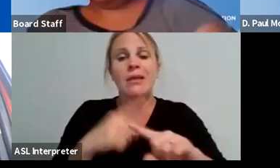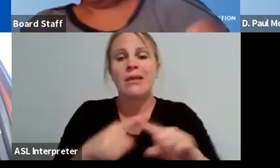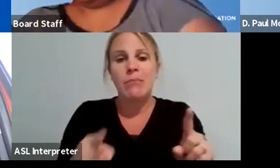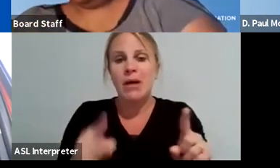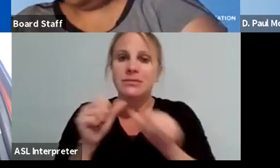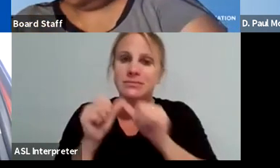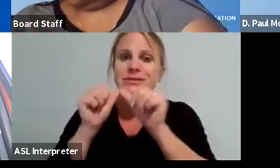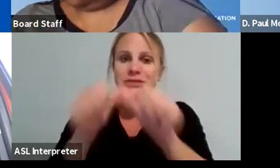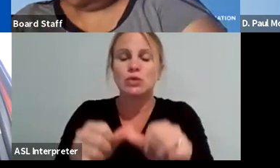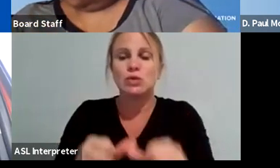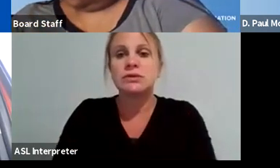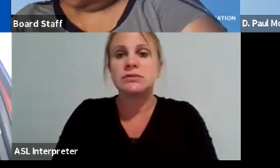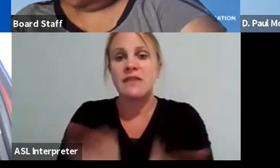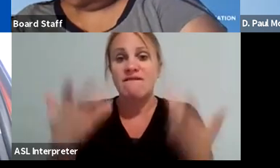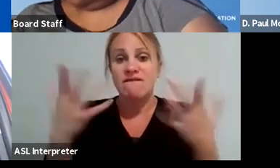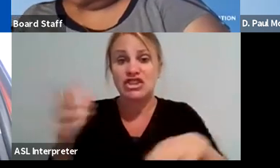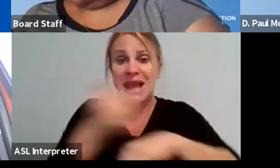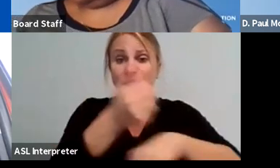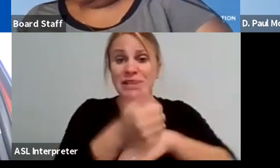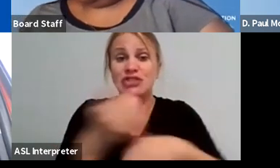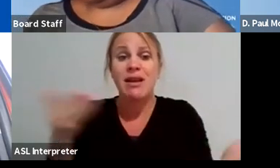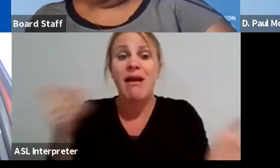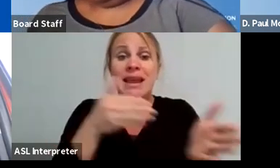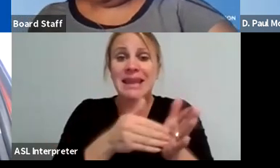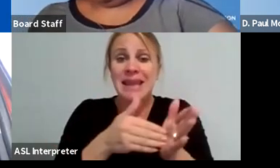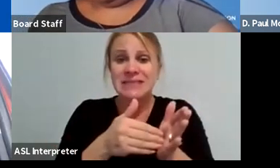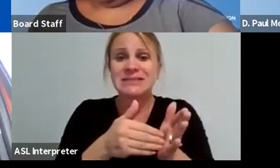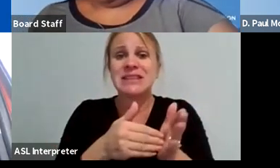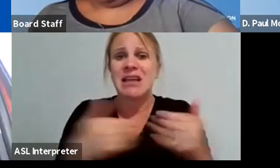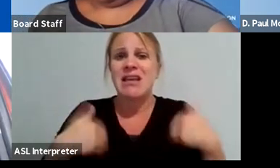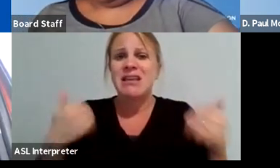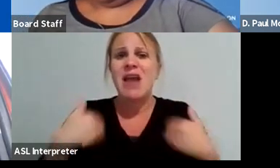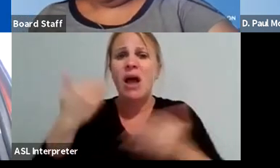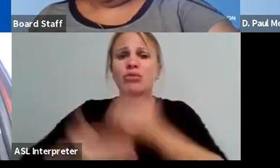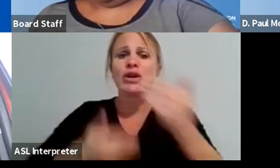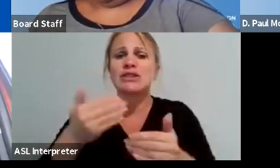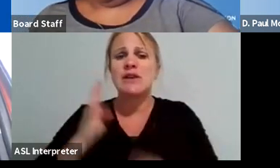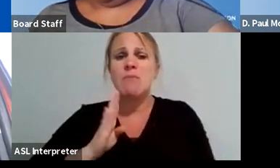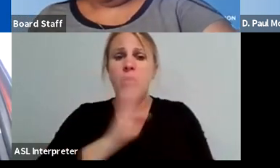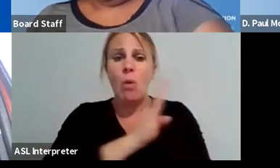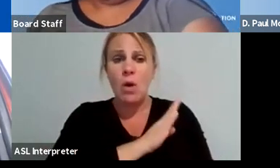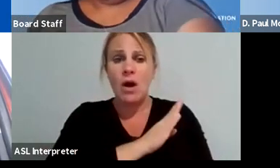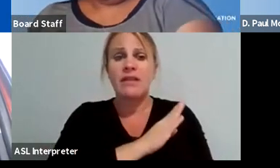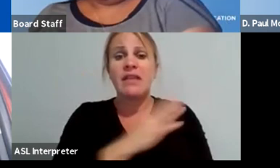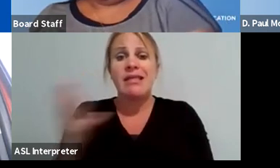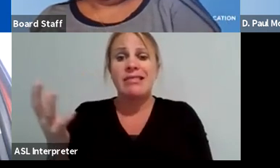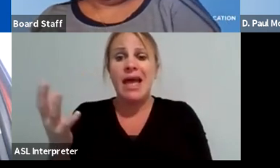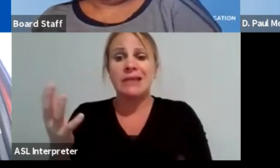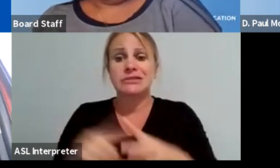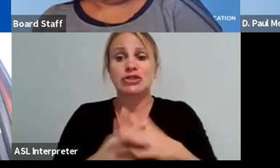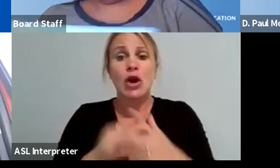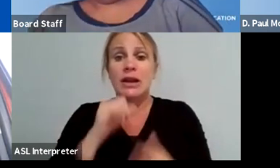continues. There have been accusations made against a block of young progressive Board of Education members who gained a majority not too long ago.